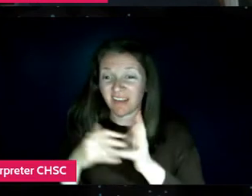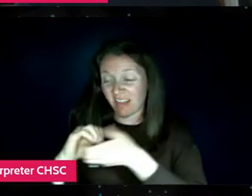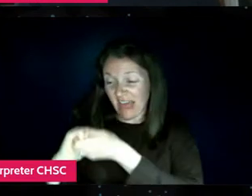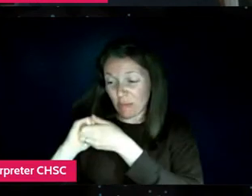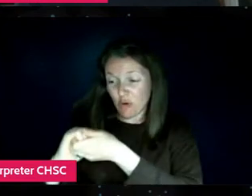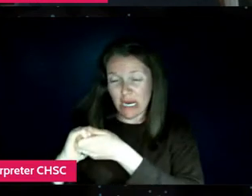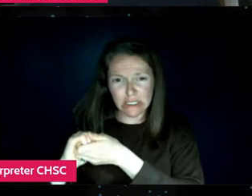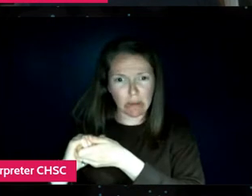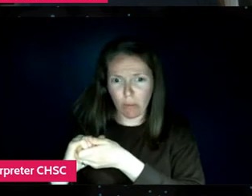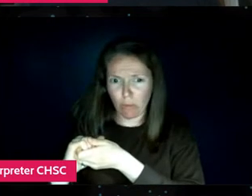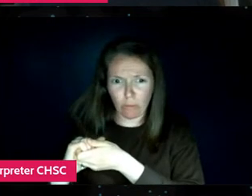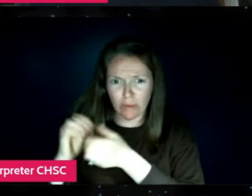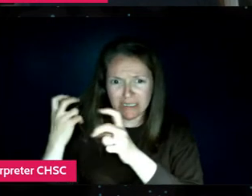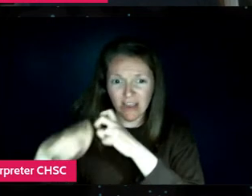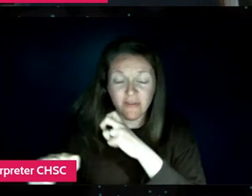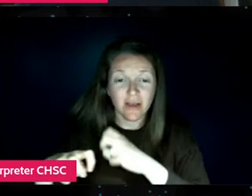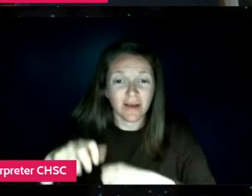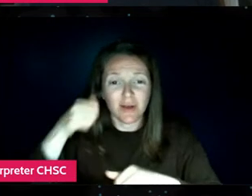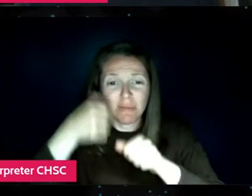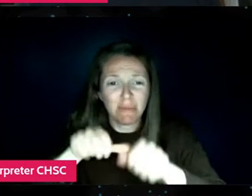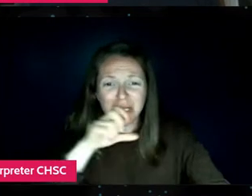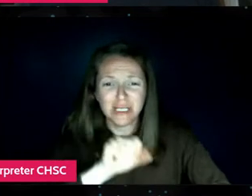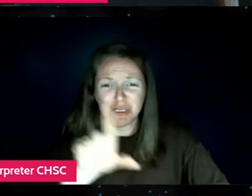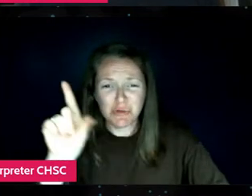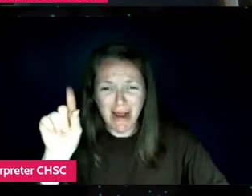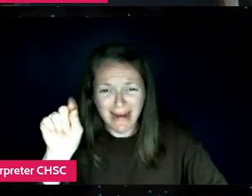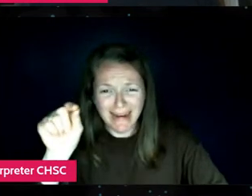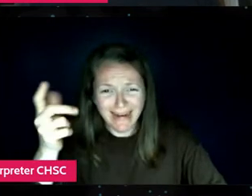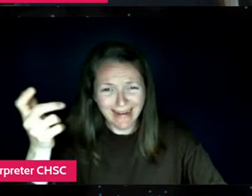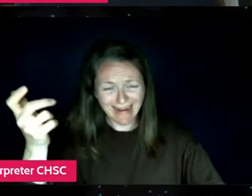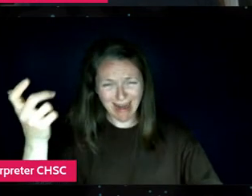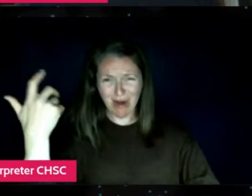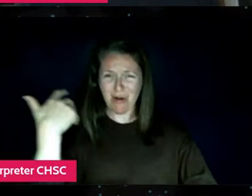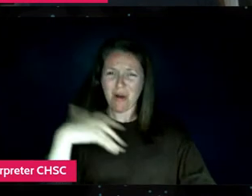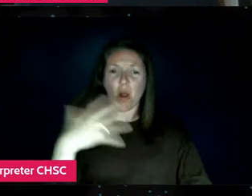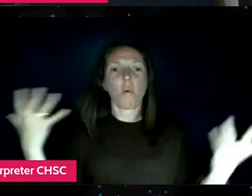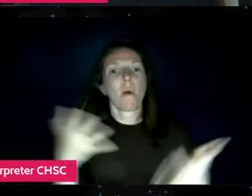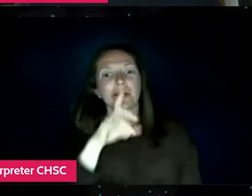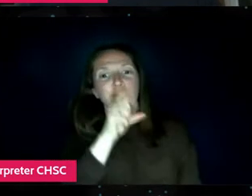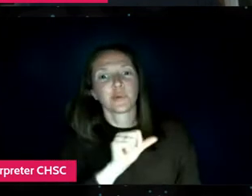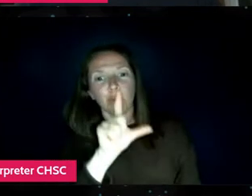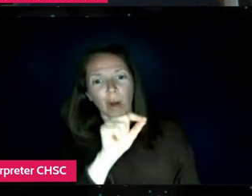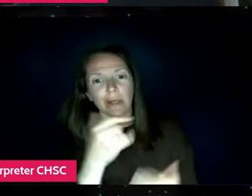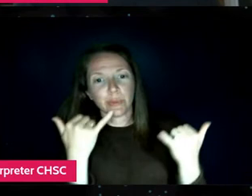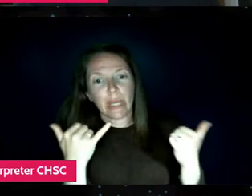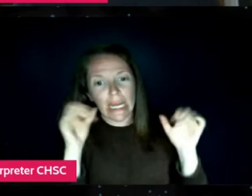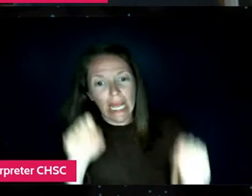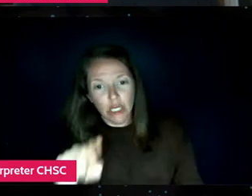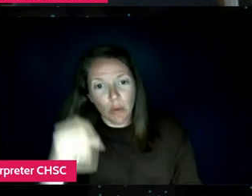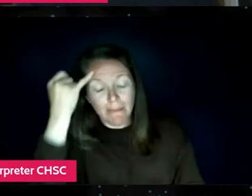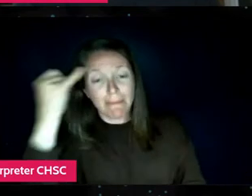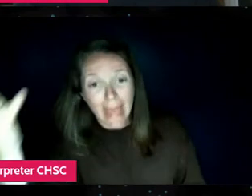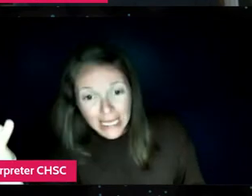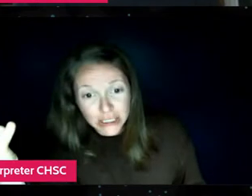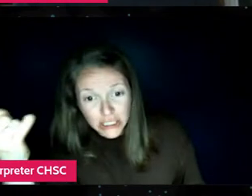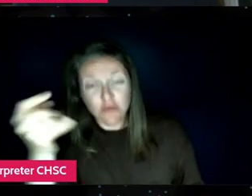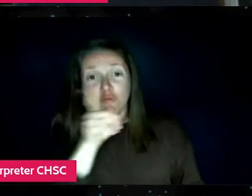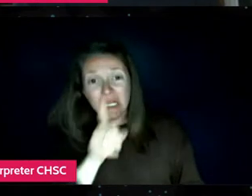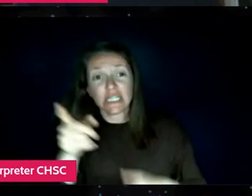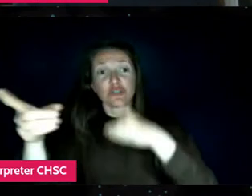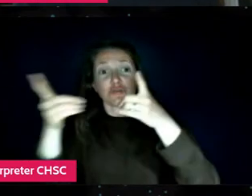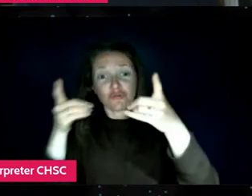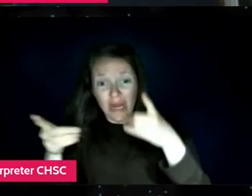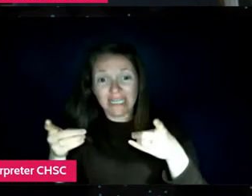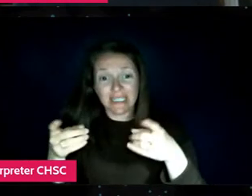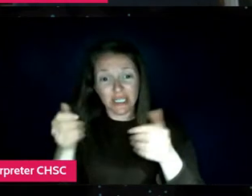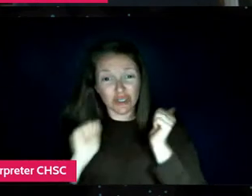he's a 20-year-old. When you think about a leader being in that position, what 20-year-old today can you imagine directing a show of